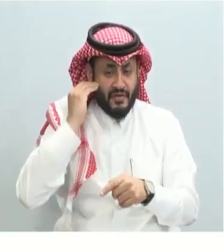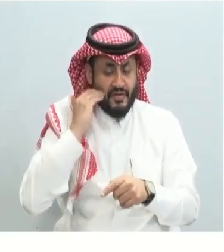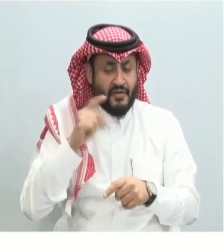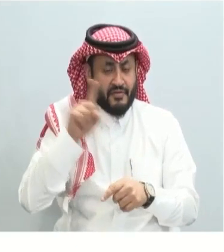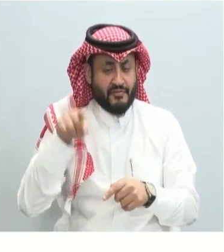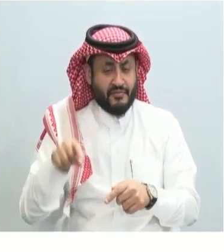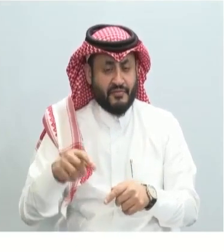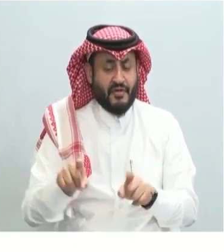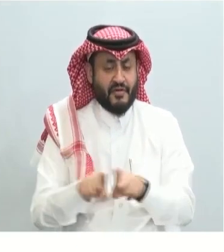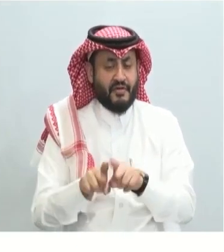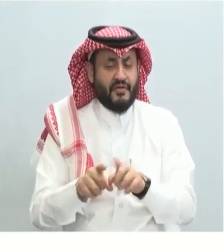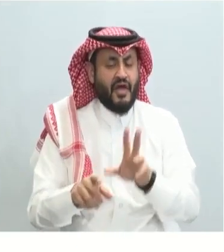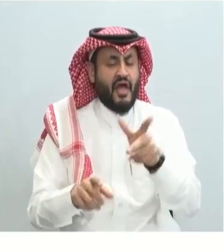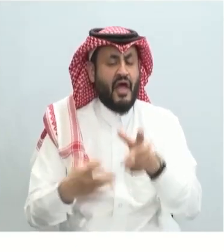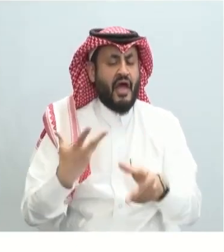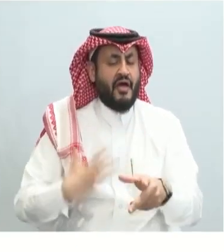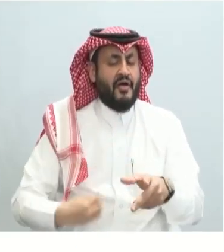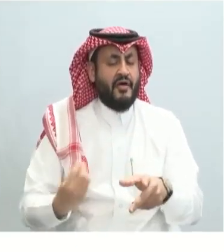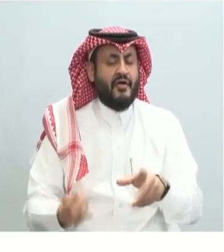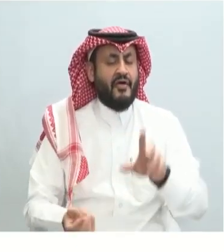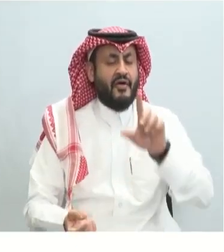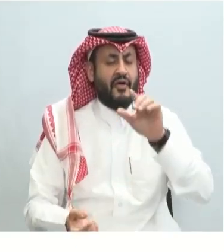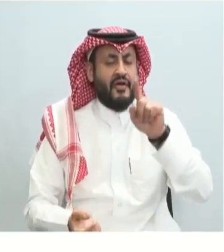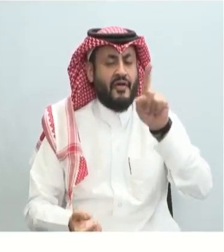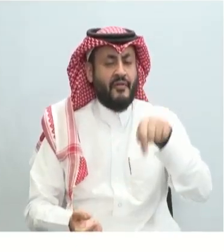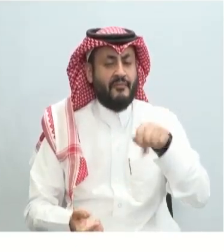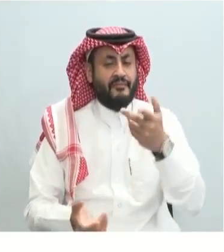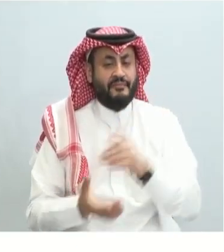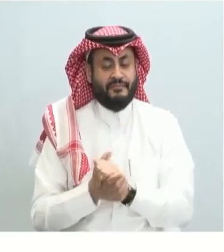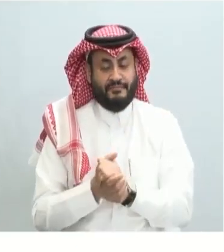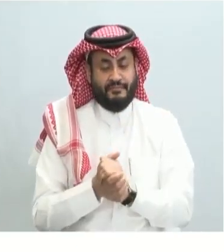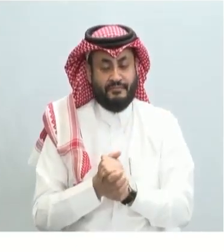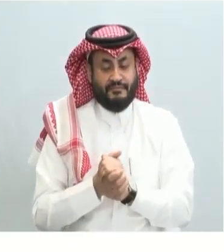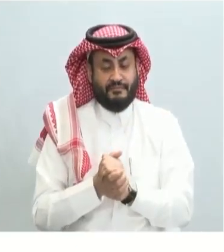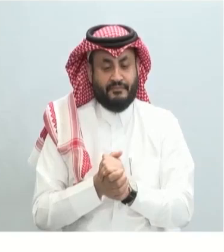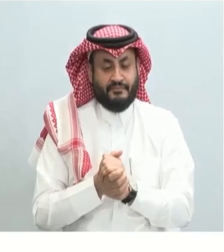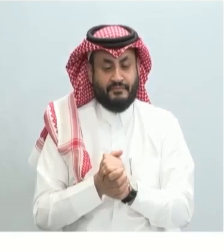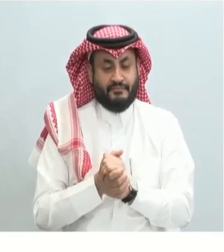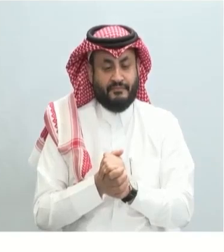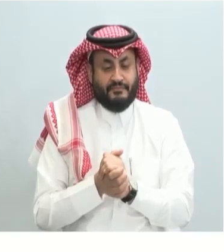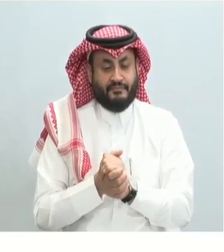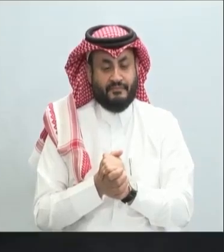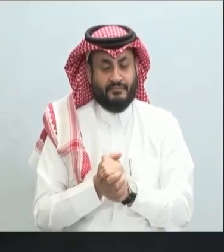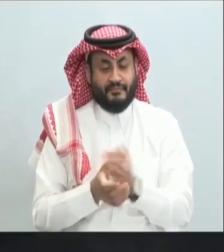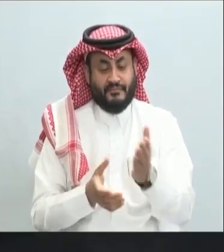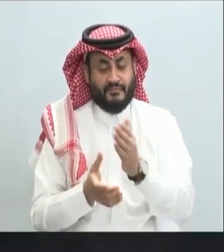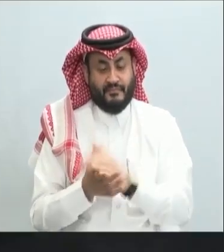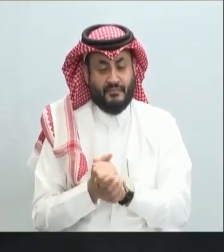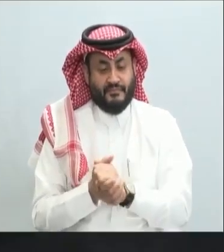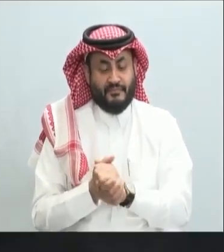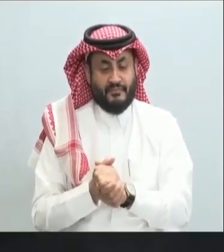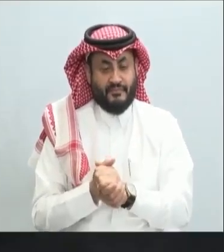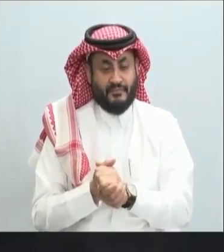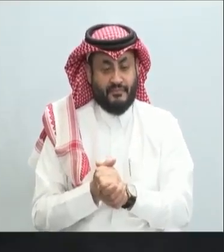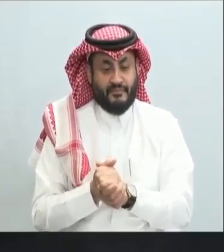friend, what day do you like? What day do you like? And we said that when